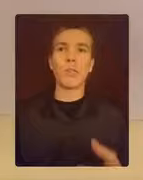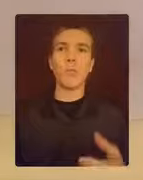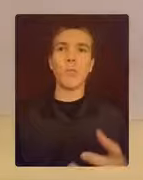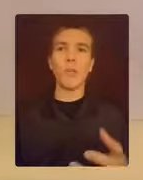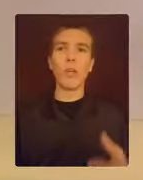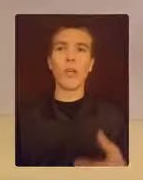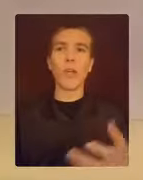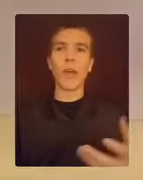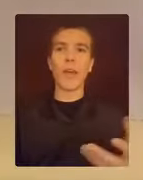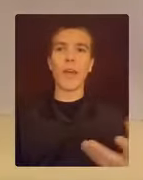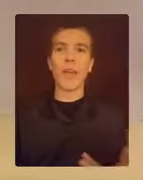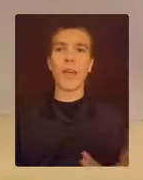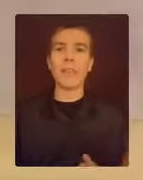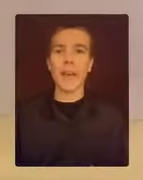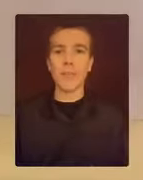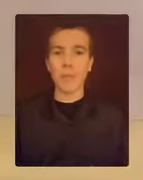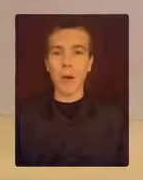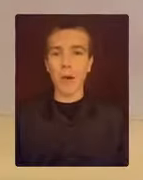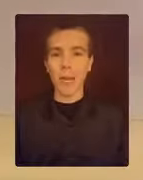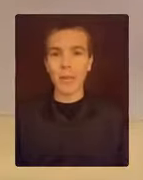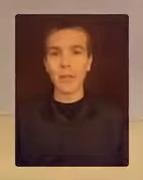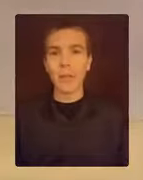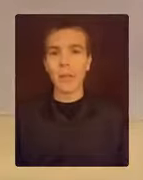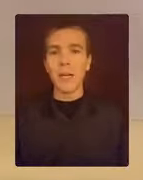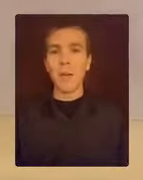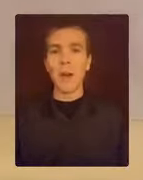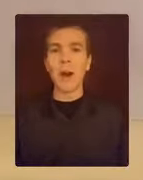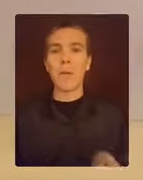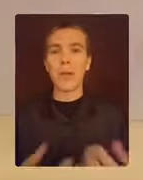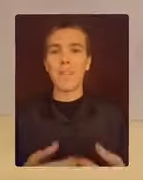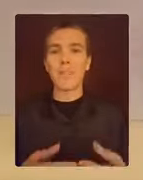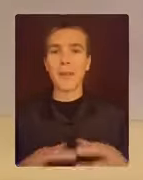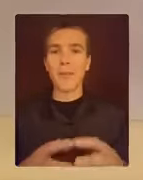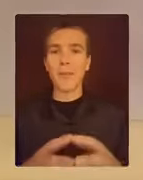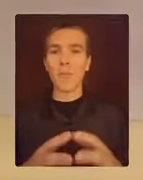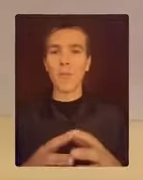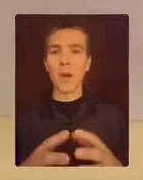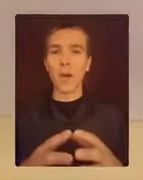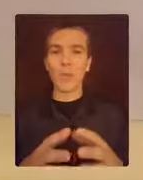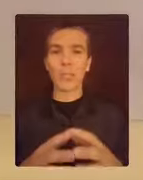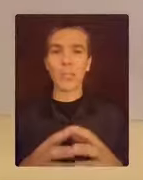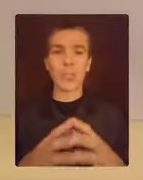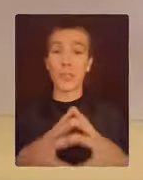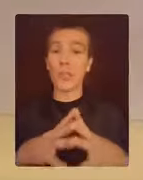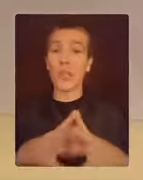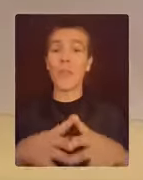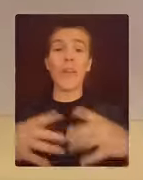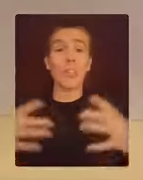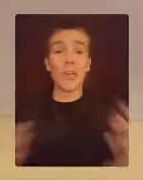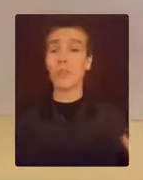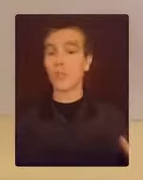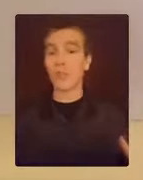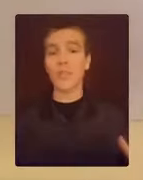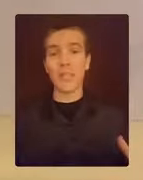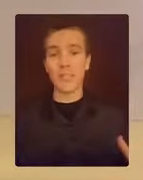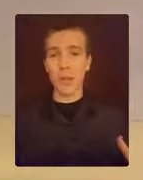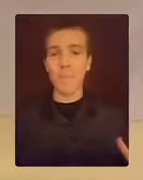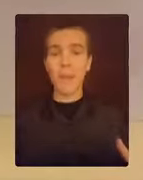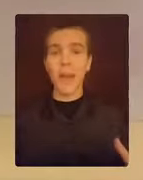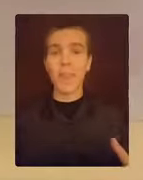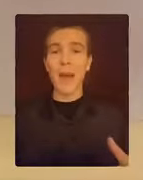actually looking at the inside of a volcano, while because I would, it was just something that I chose to do in